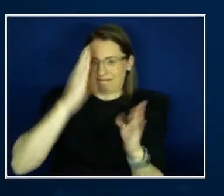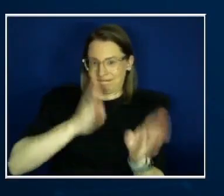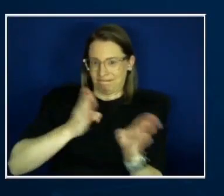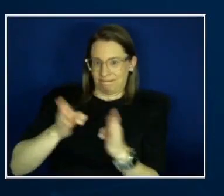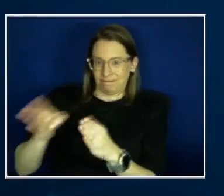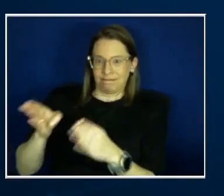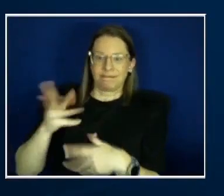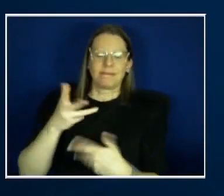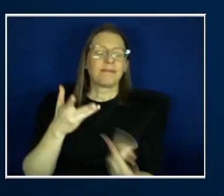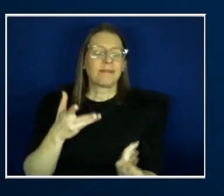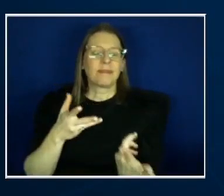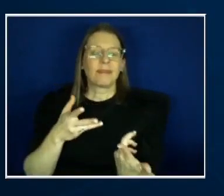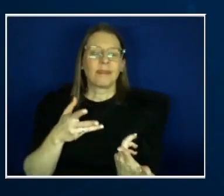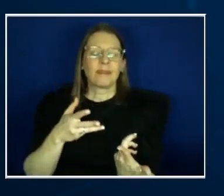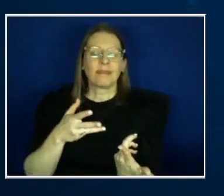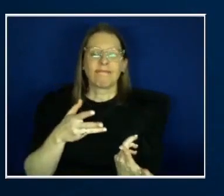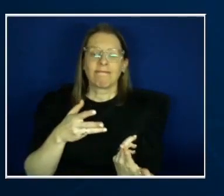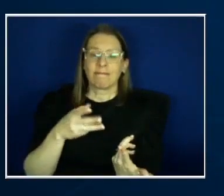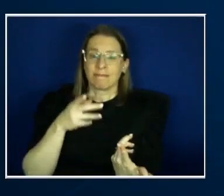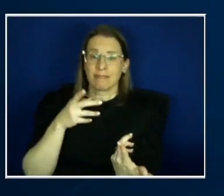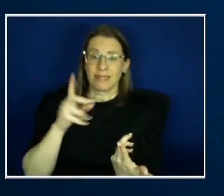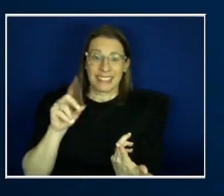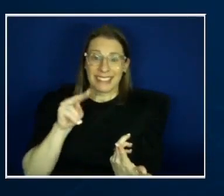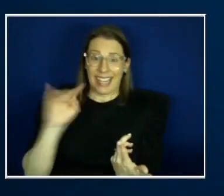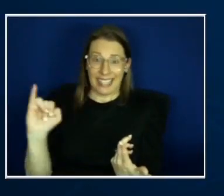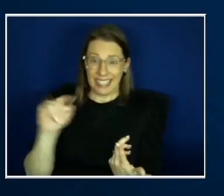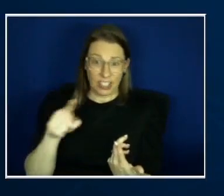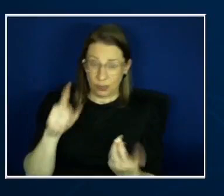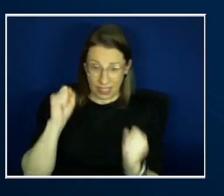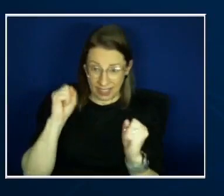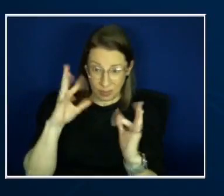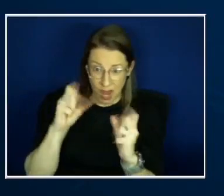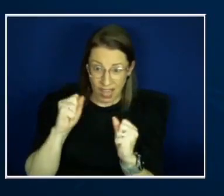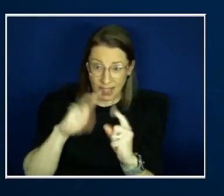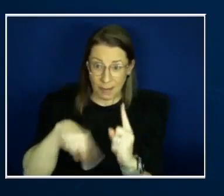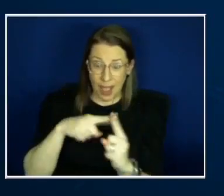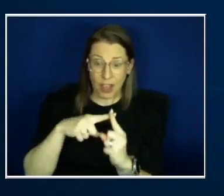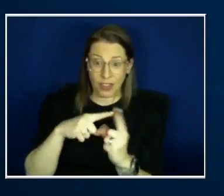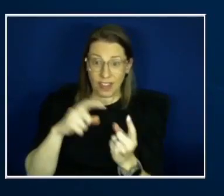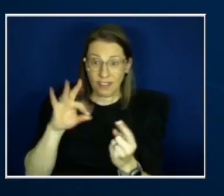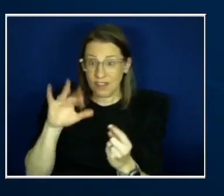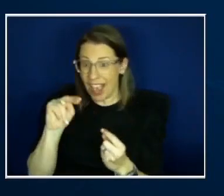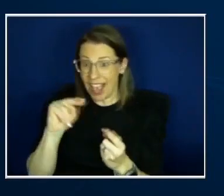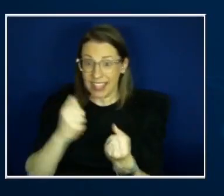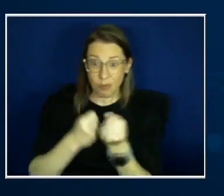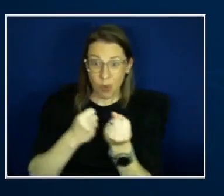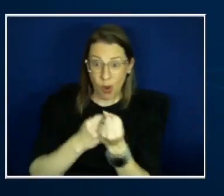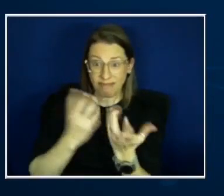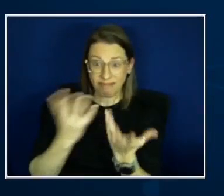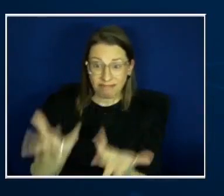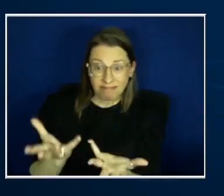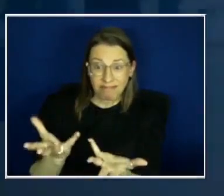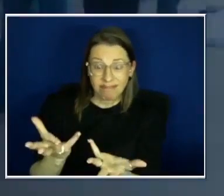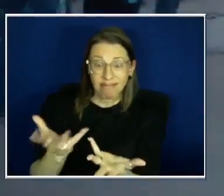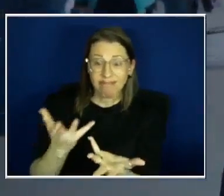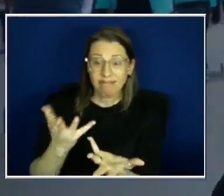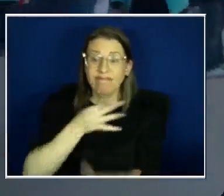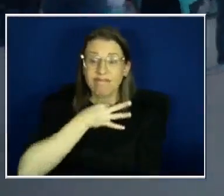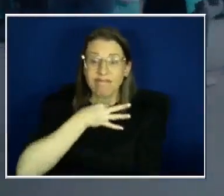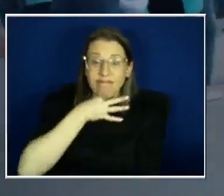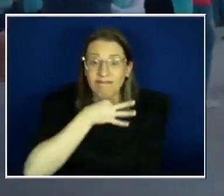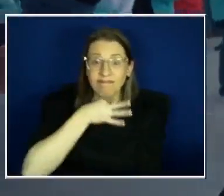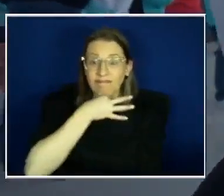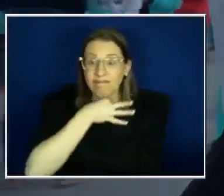just have you all been surprised about this fan support? I have to ask you. I mean, what has been?